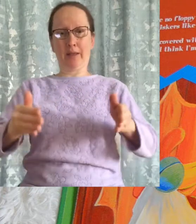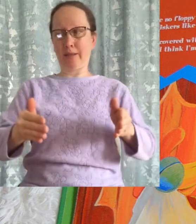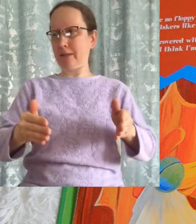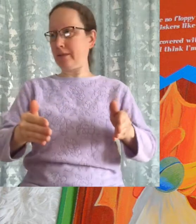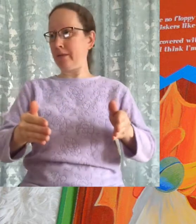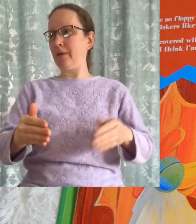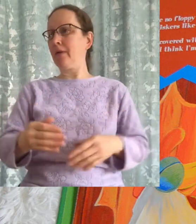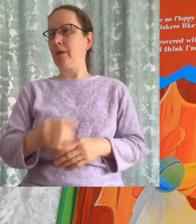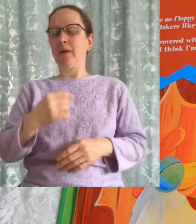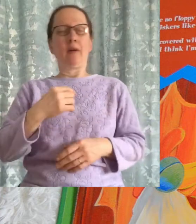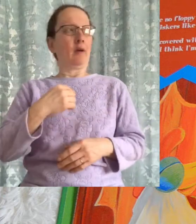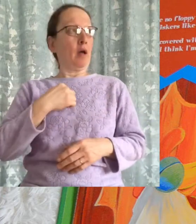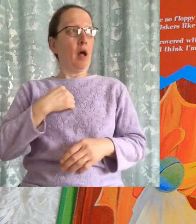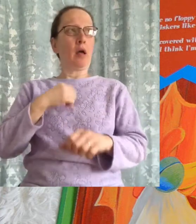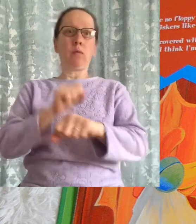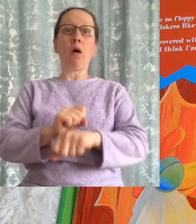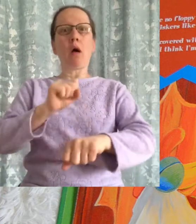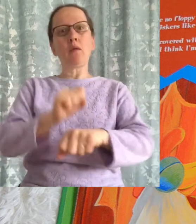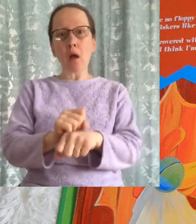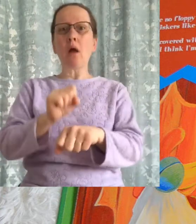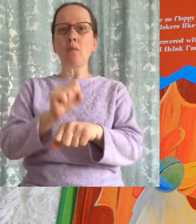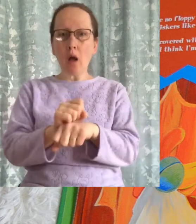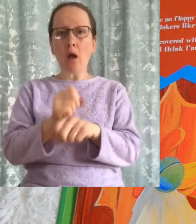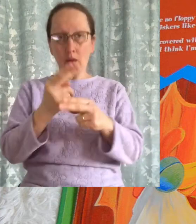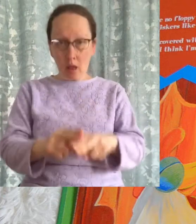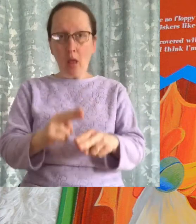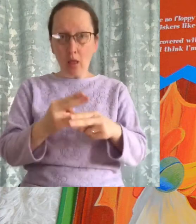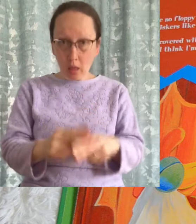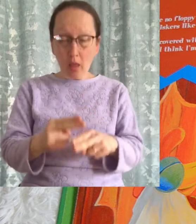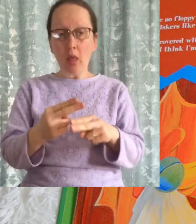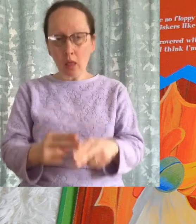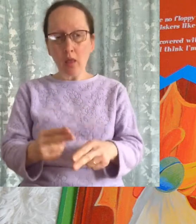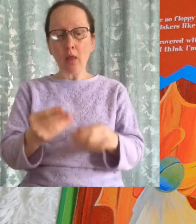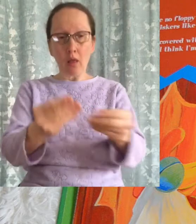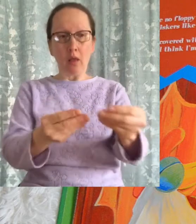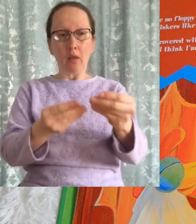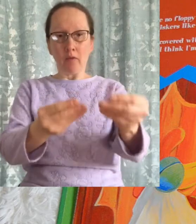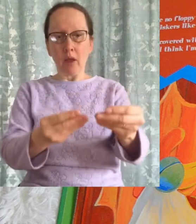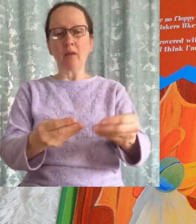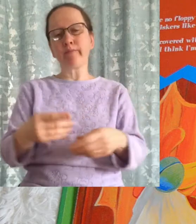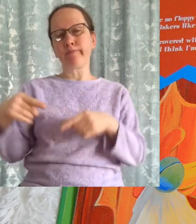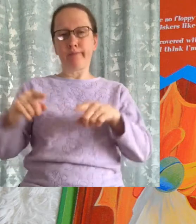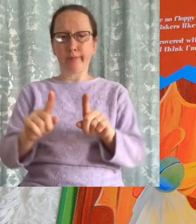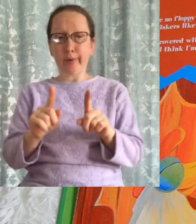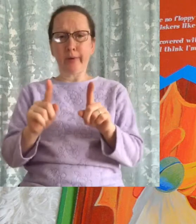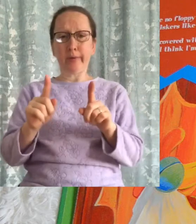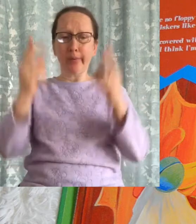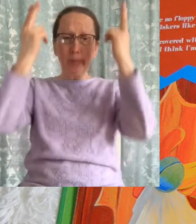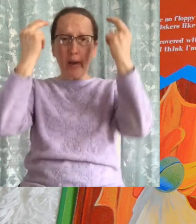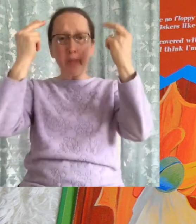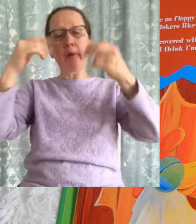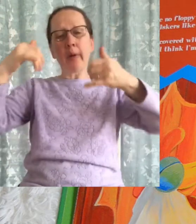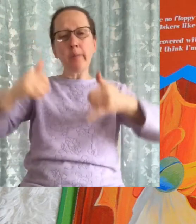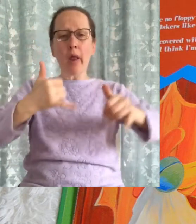be the best. I would do all the work, and I'd get the job done, while that floppy ear furball